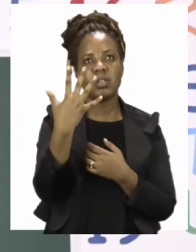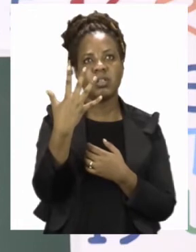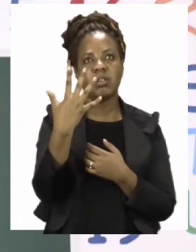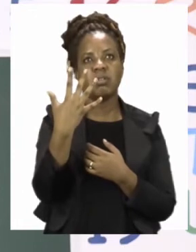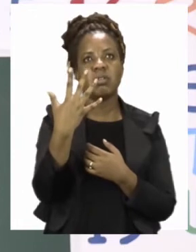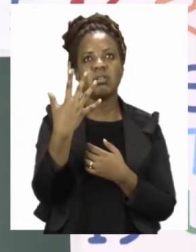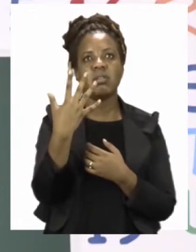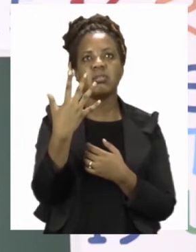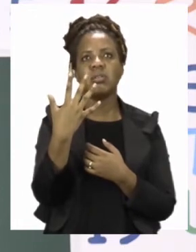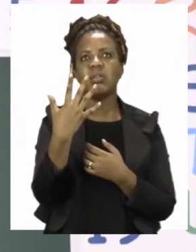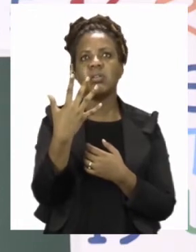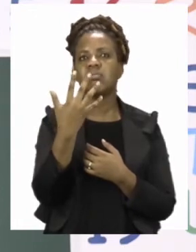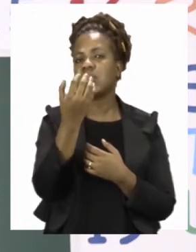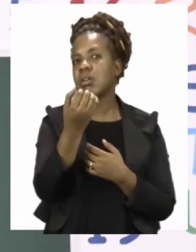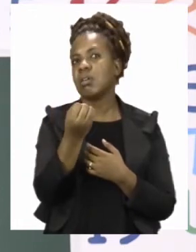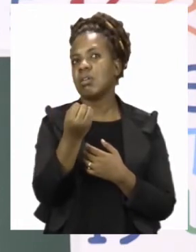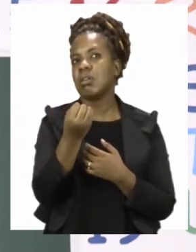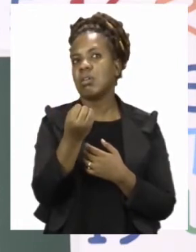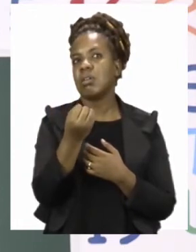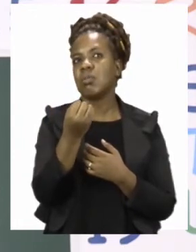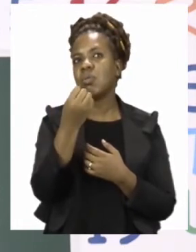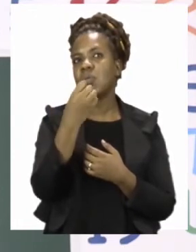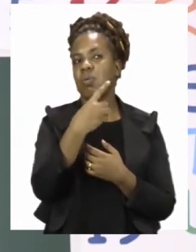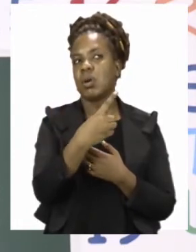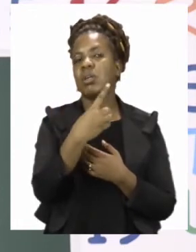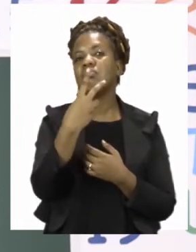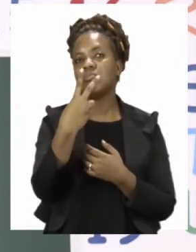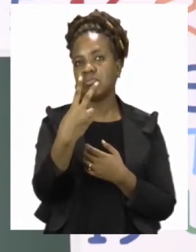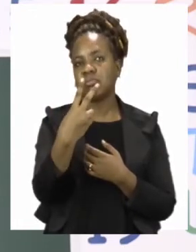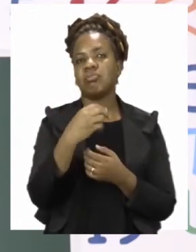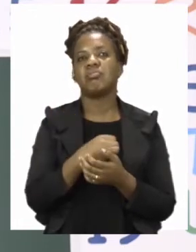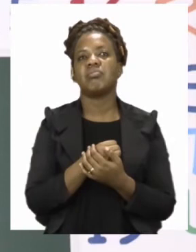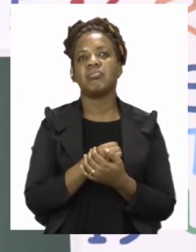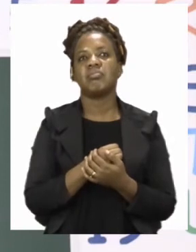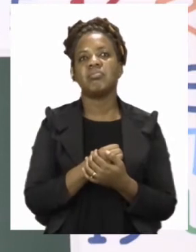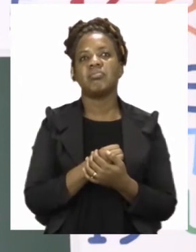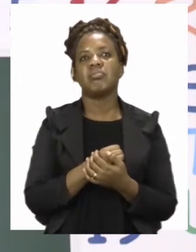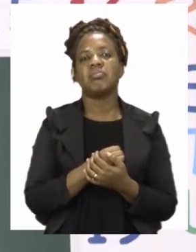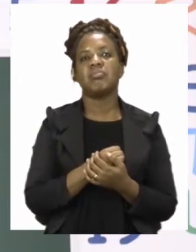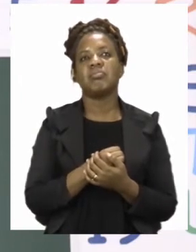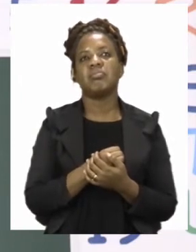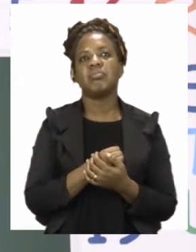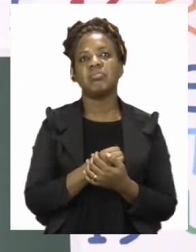11, 10, 9, 8,